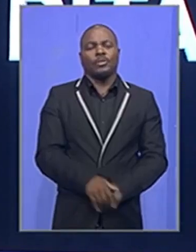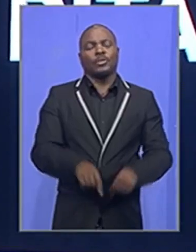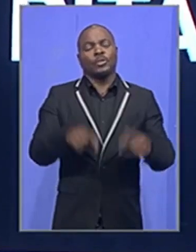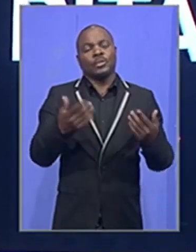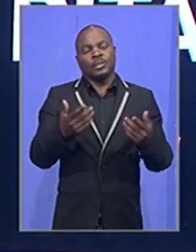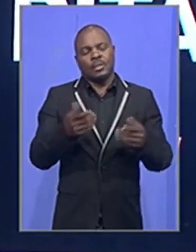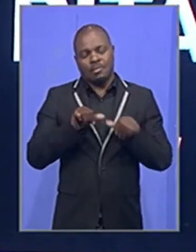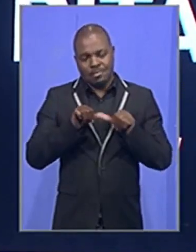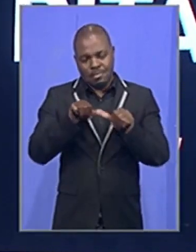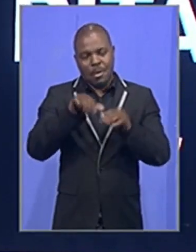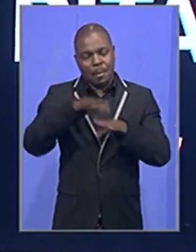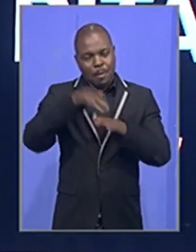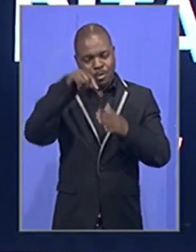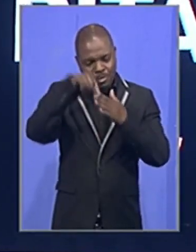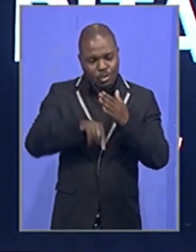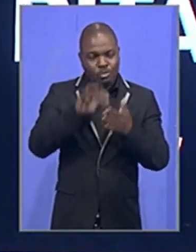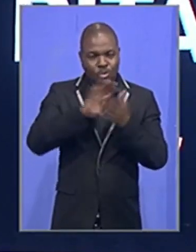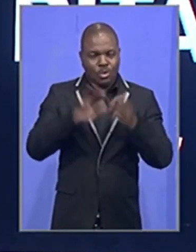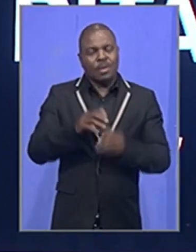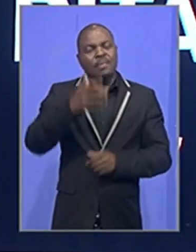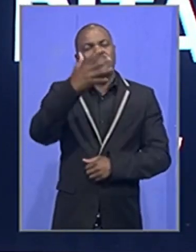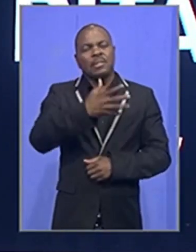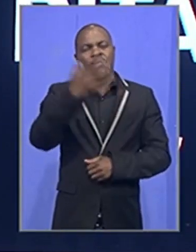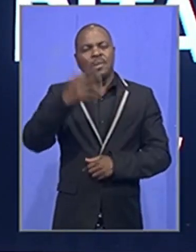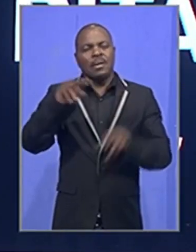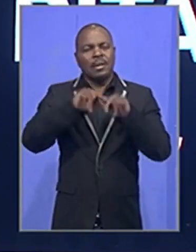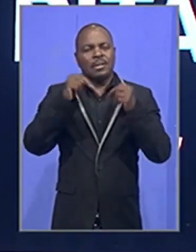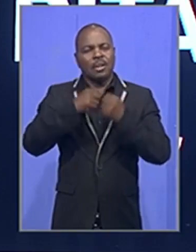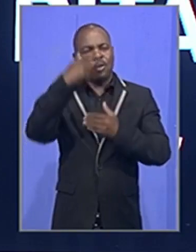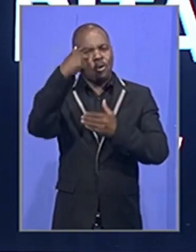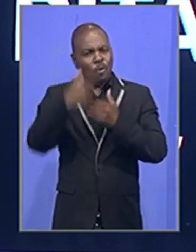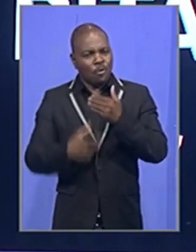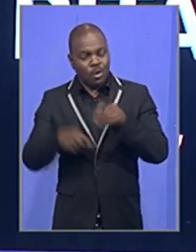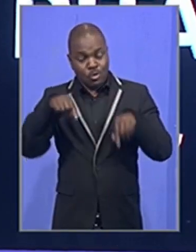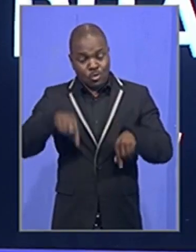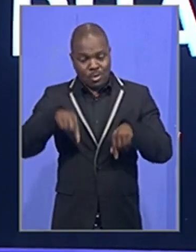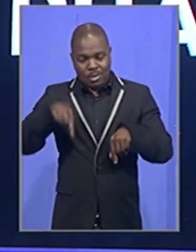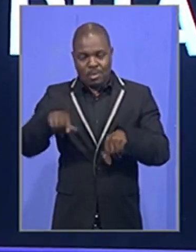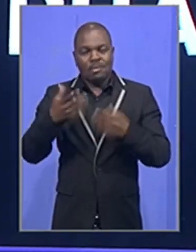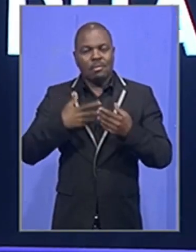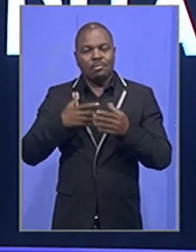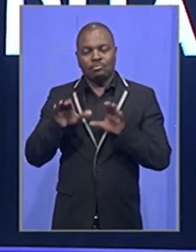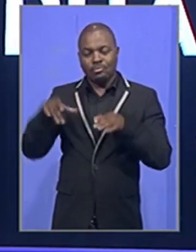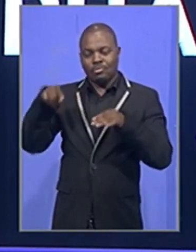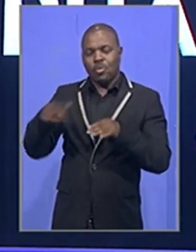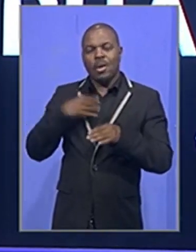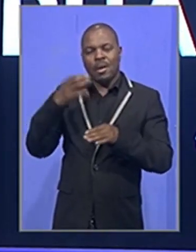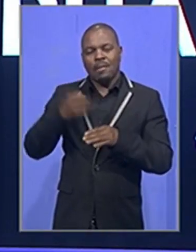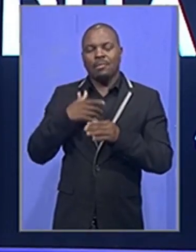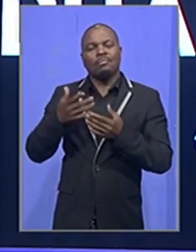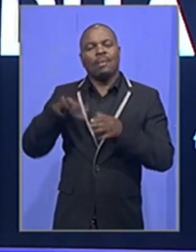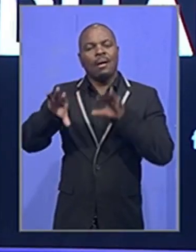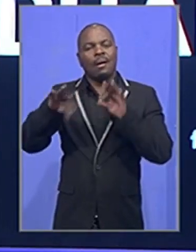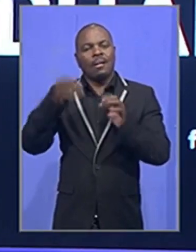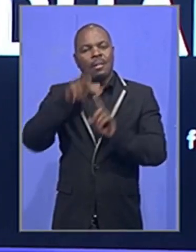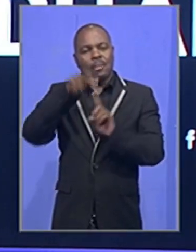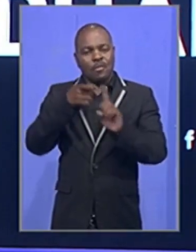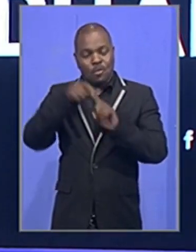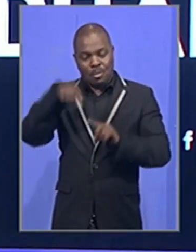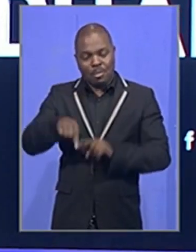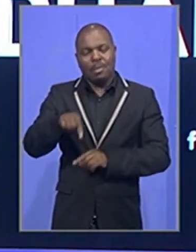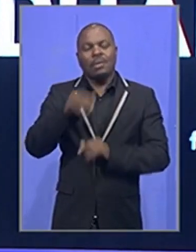Ho ntshetsa taba ena pele ya Seboka sa 50 sa ANC diphaposing tsa rona tsa kgaso re na le mohlophisi tabeng tsa matjhaba kwa SABC